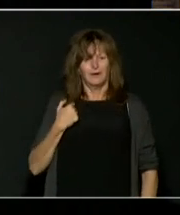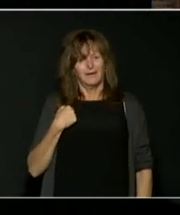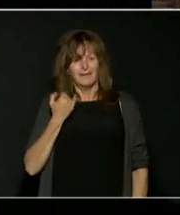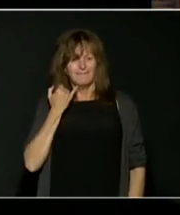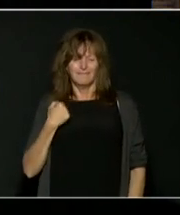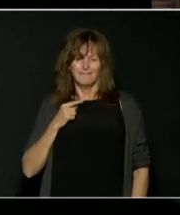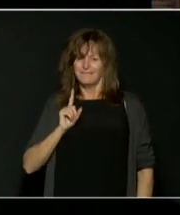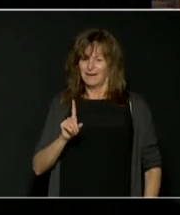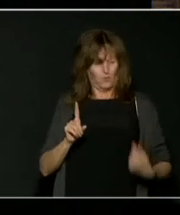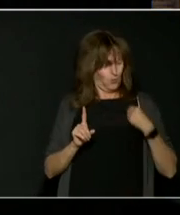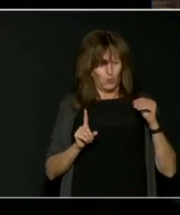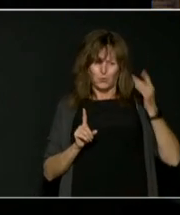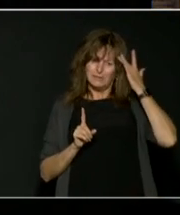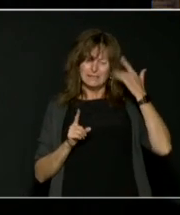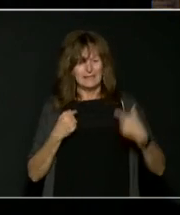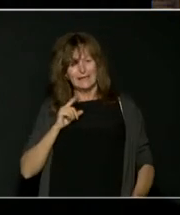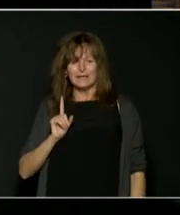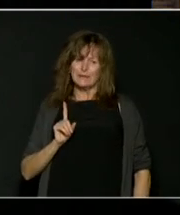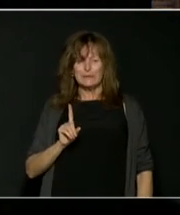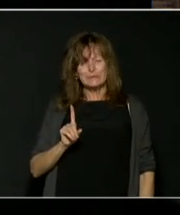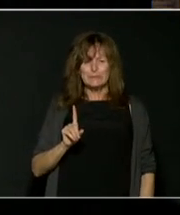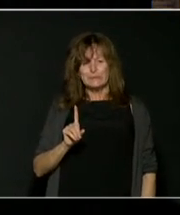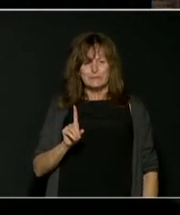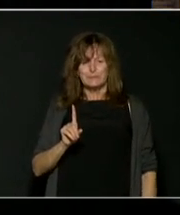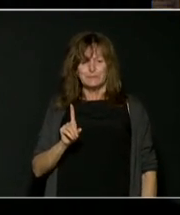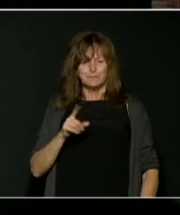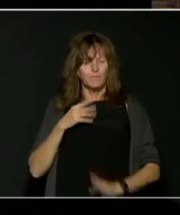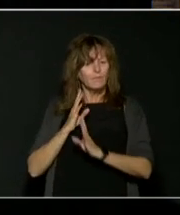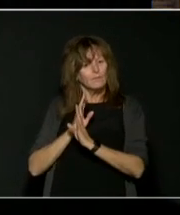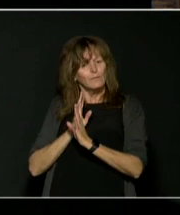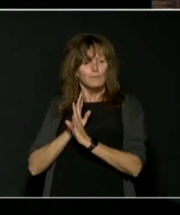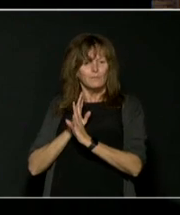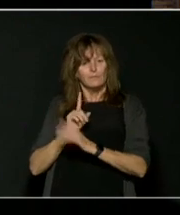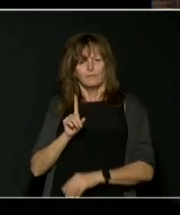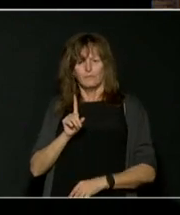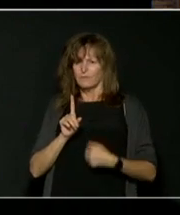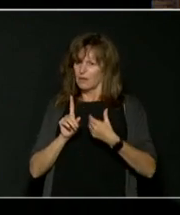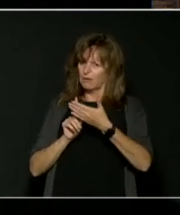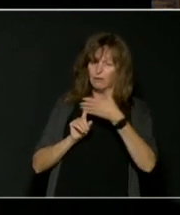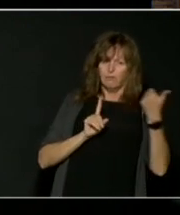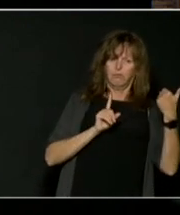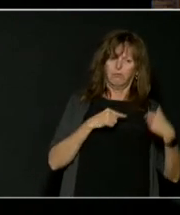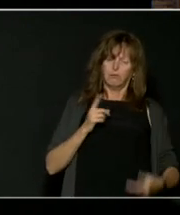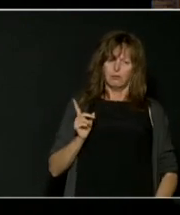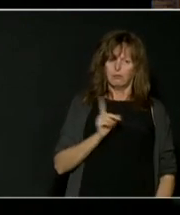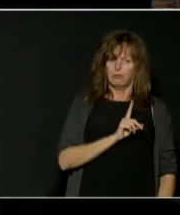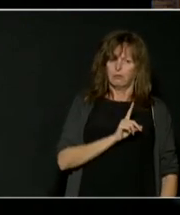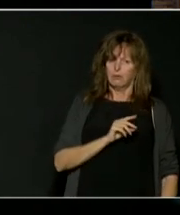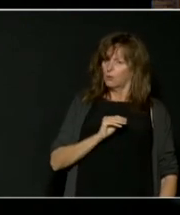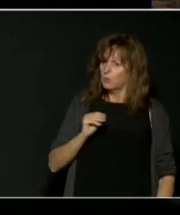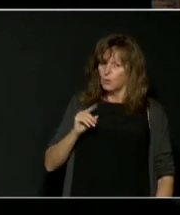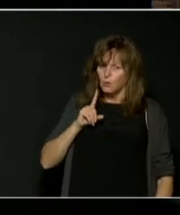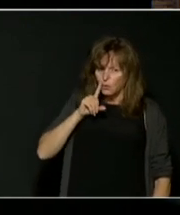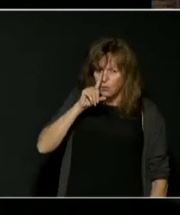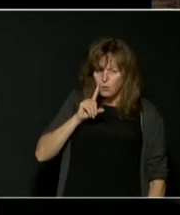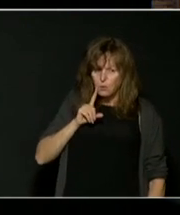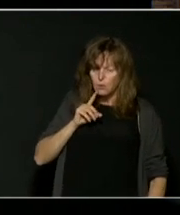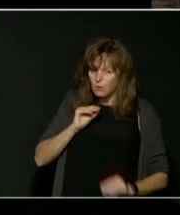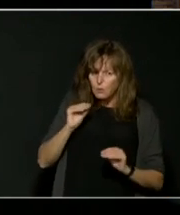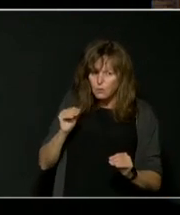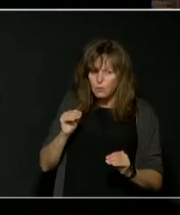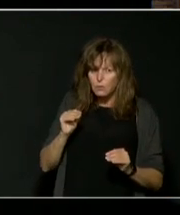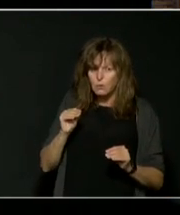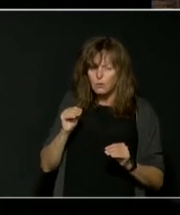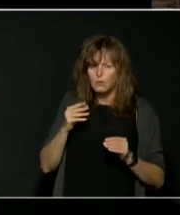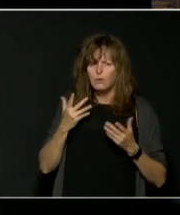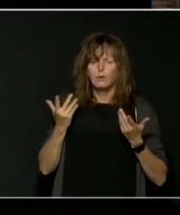risk, what's going to happen? Are they actually going to be turned away without getting a test? And secondly, if asymptomatic patients are no longer